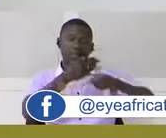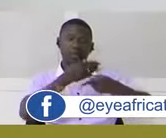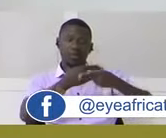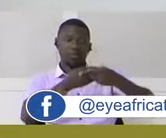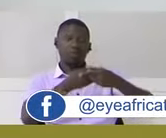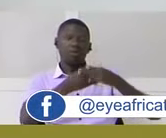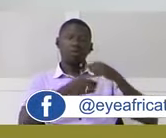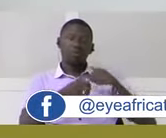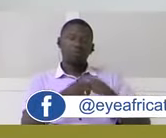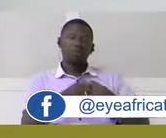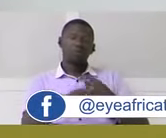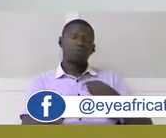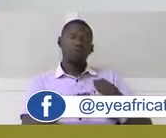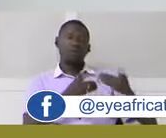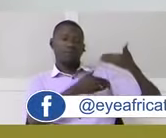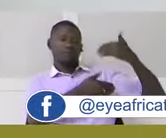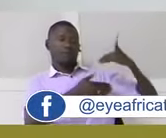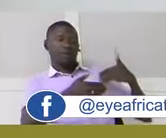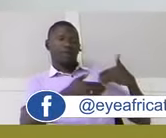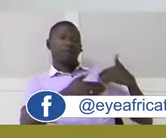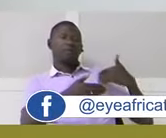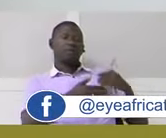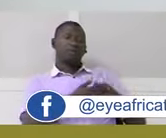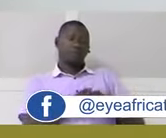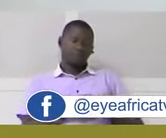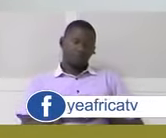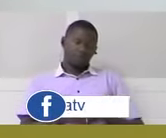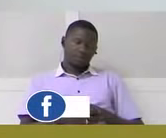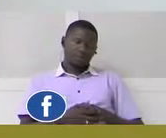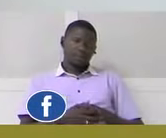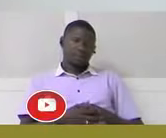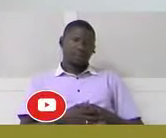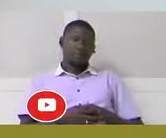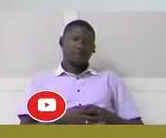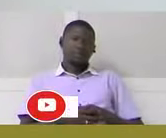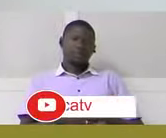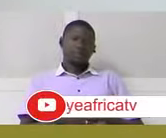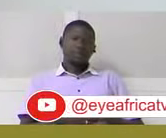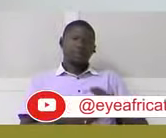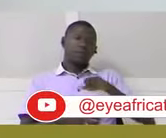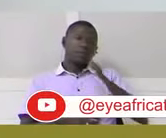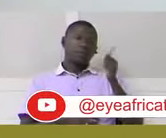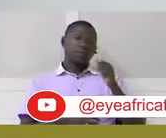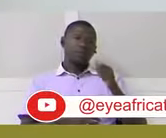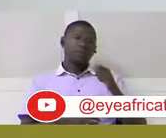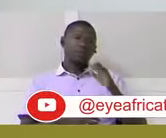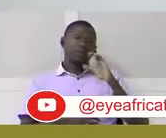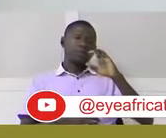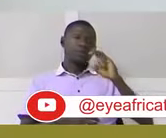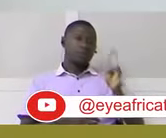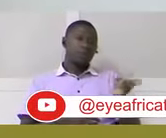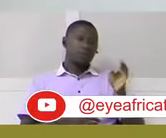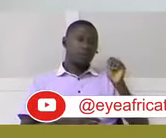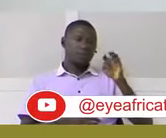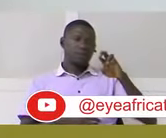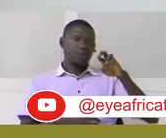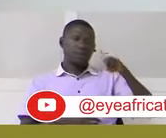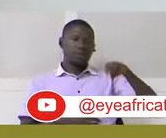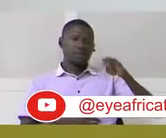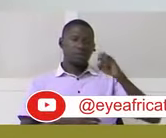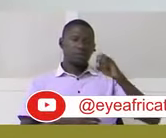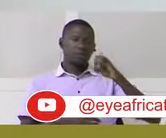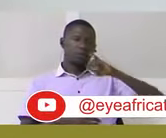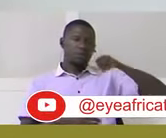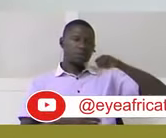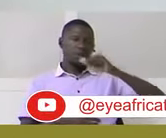kama Fode Jawla ben koma. And Cherno Jawla would be the third reserve vehicle as you. Amunda oto chero jalo wale wakela